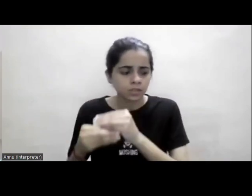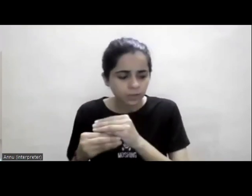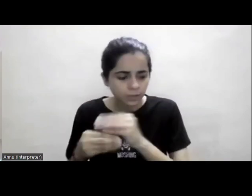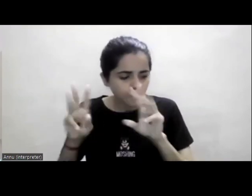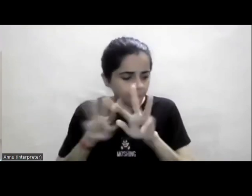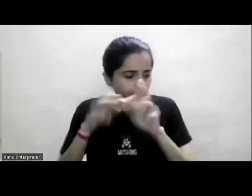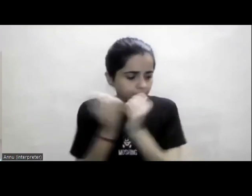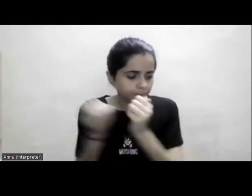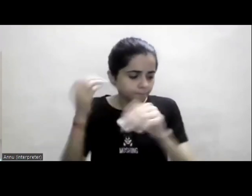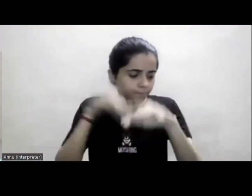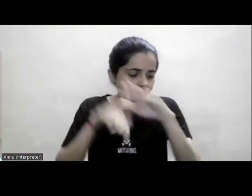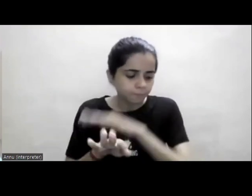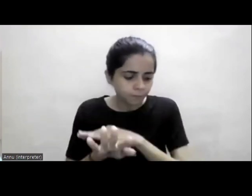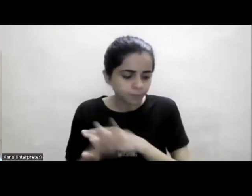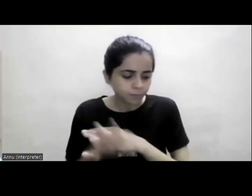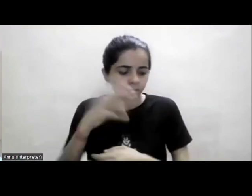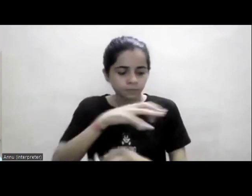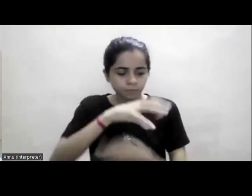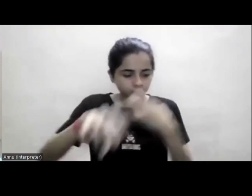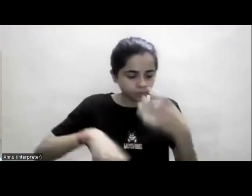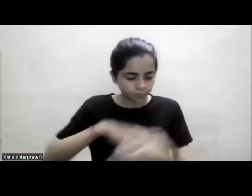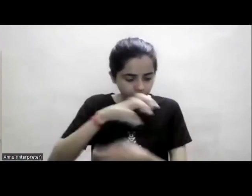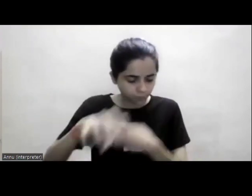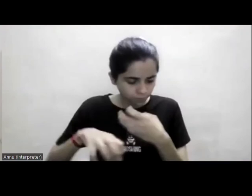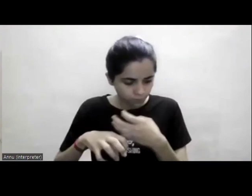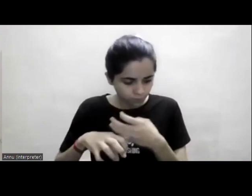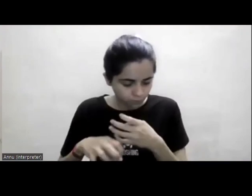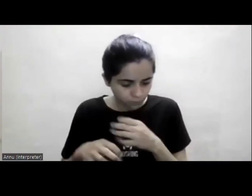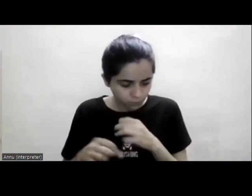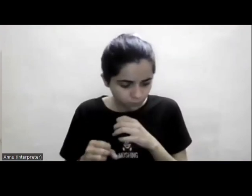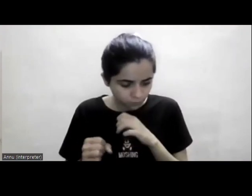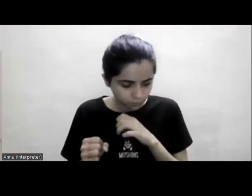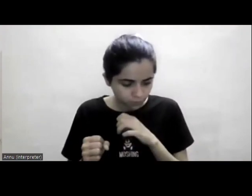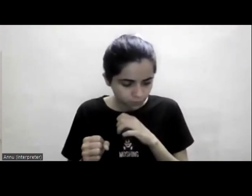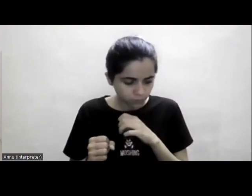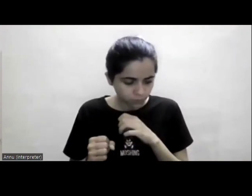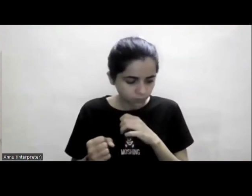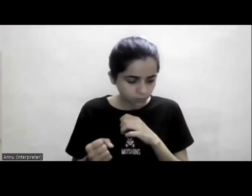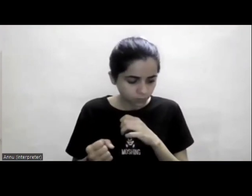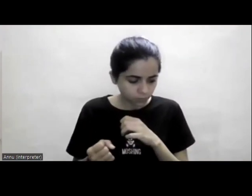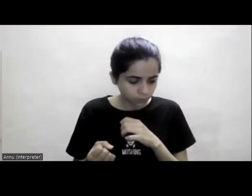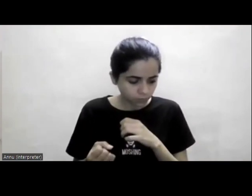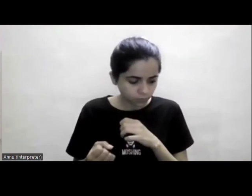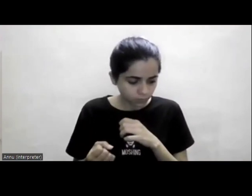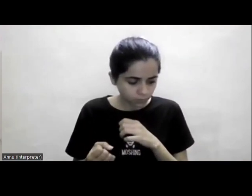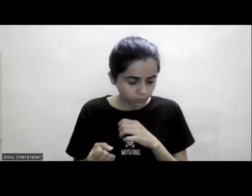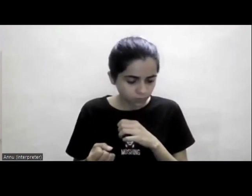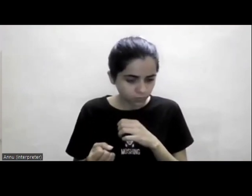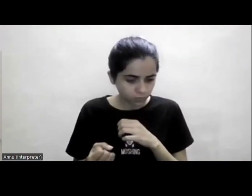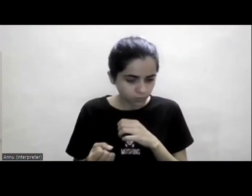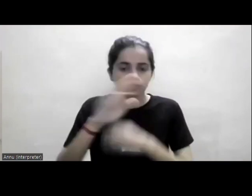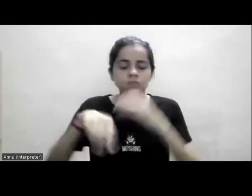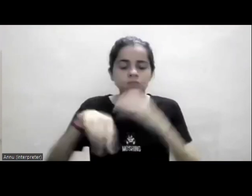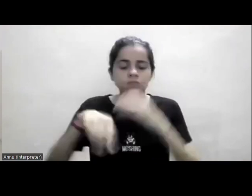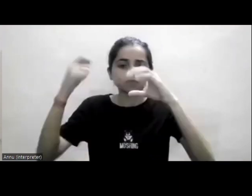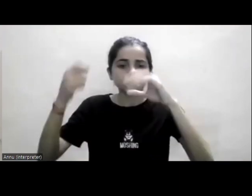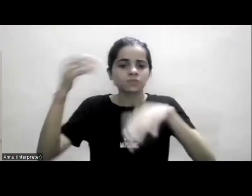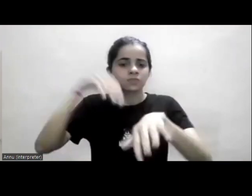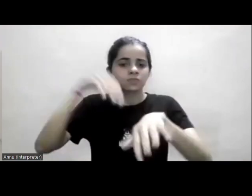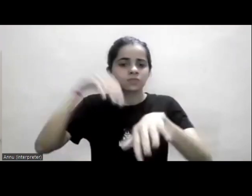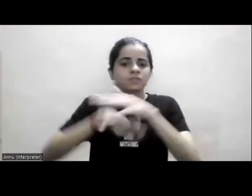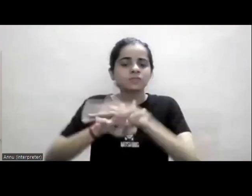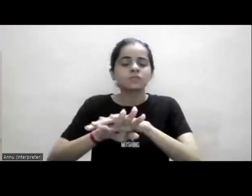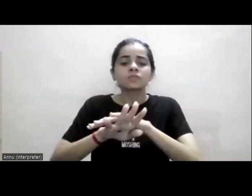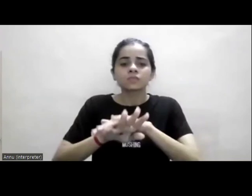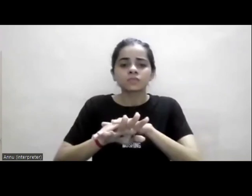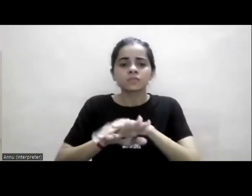came across some article where they were talking about an intersection between queer studies and body